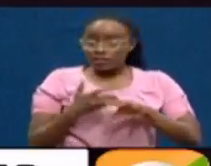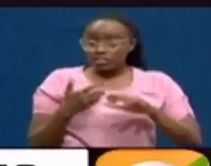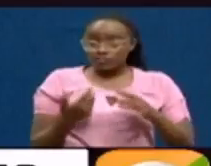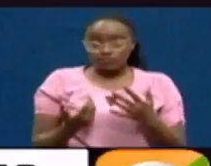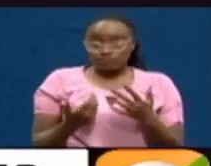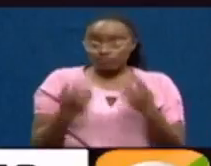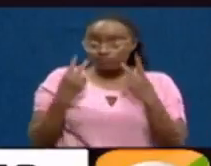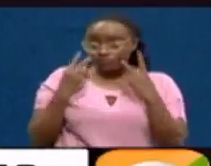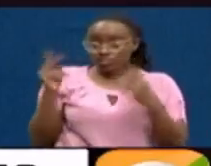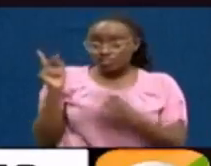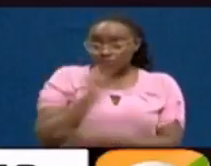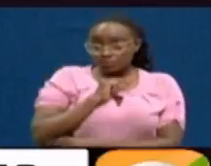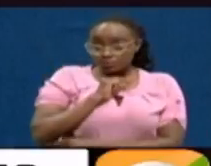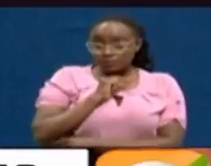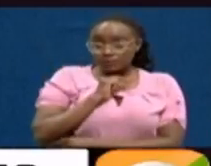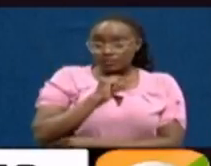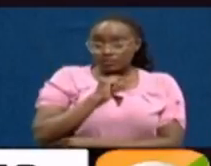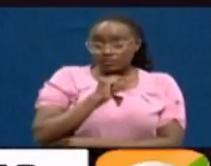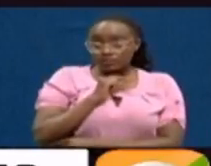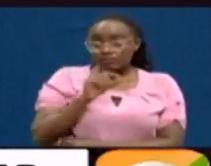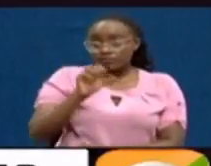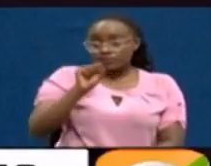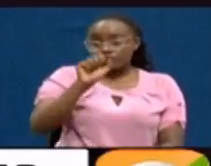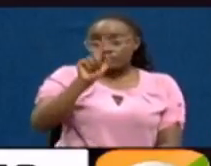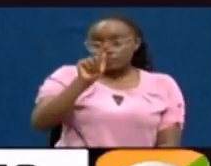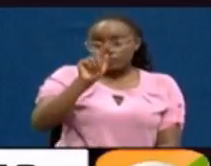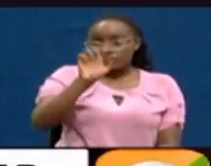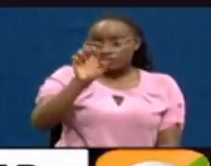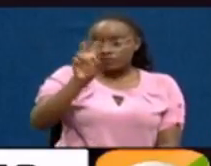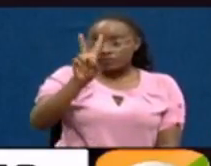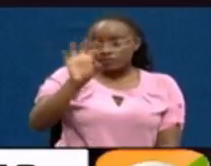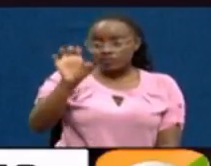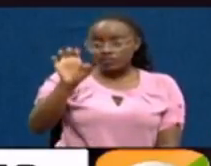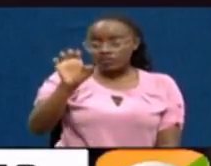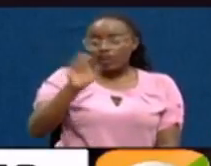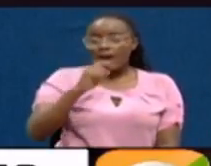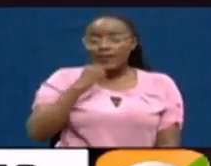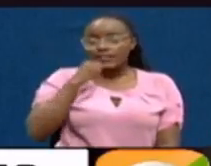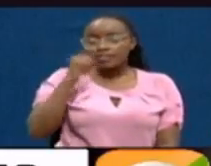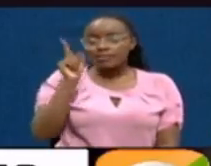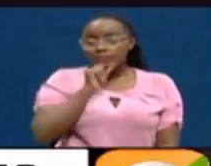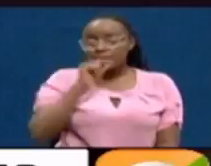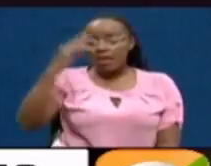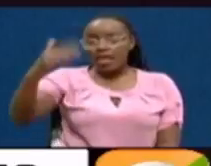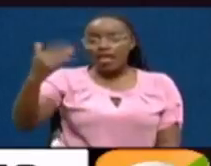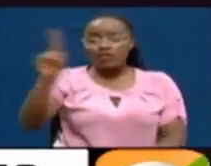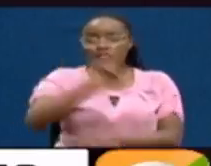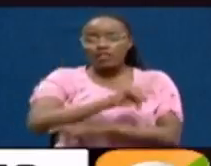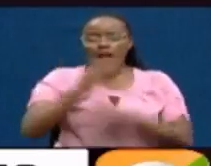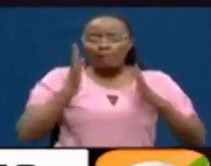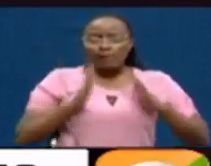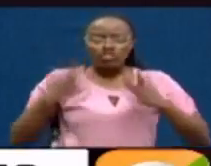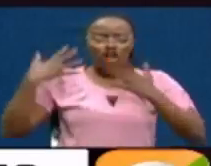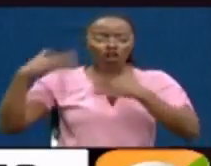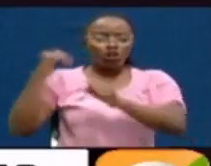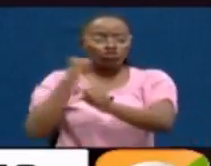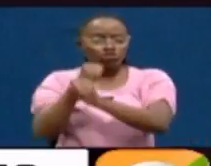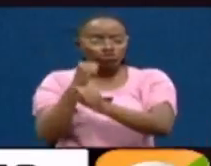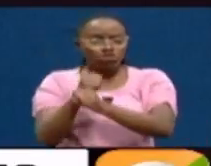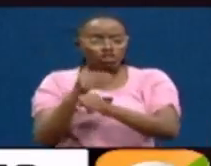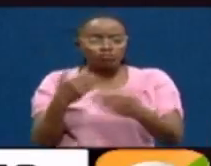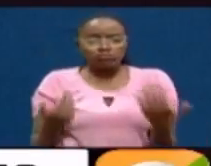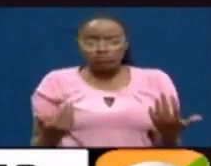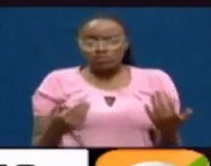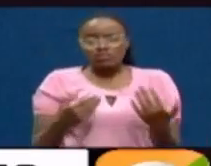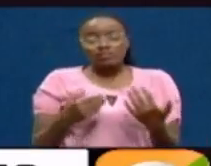seeing the trend, just like Stephen mentioned, every other day there's someone losing a job somewhere. And it's